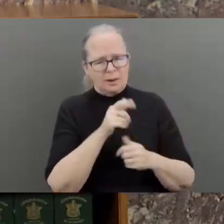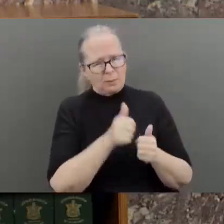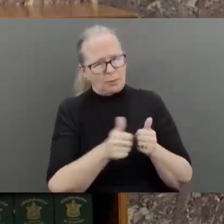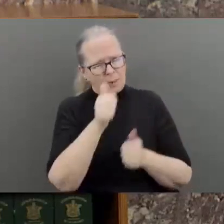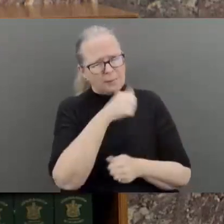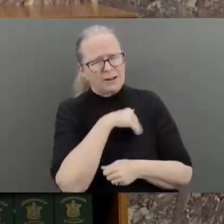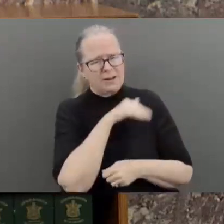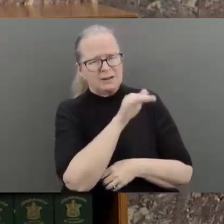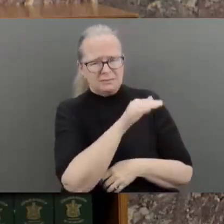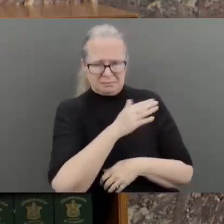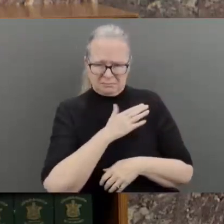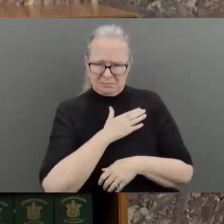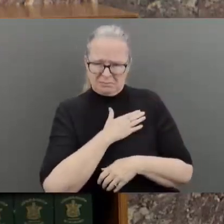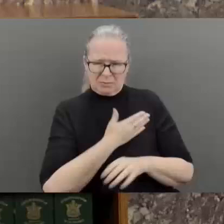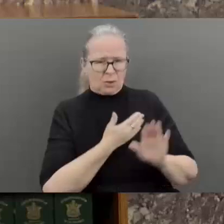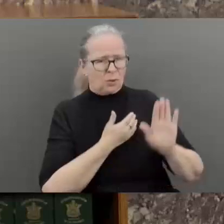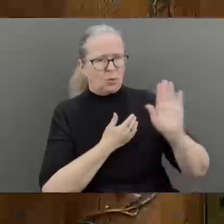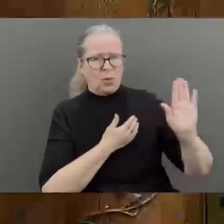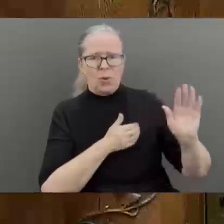failed?